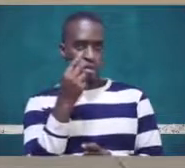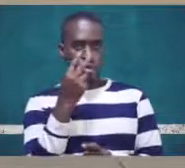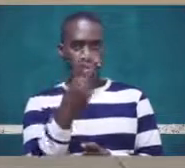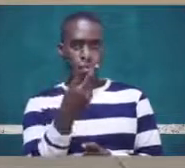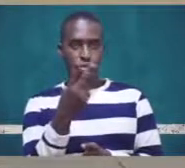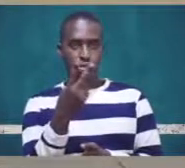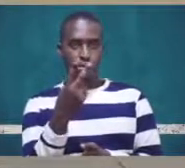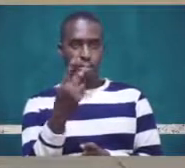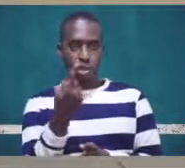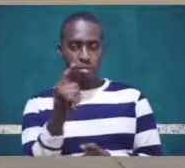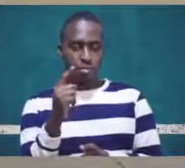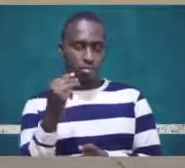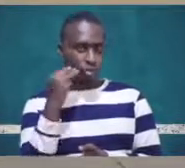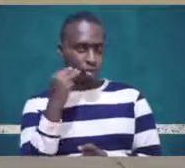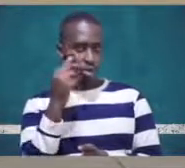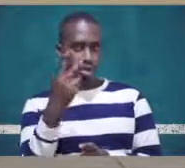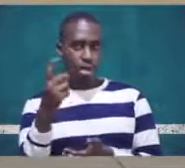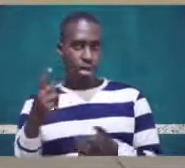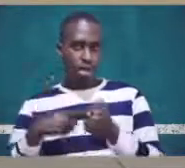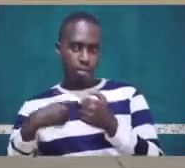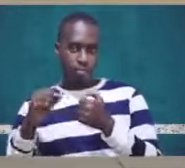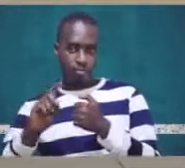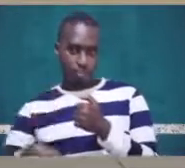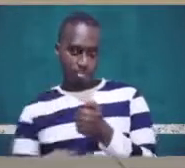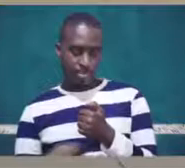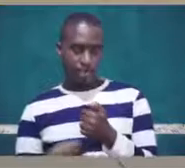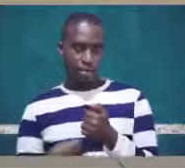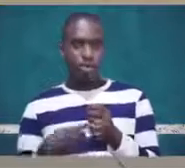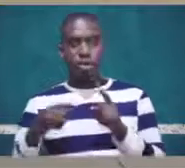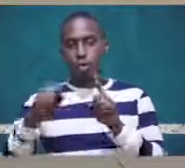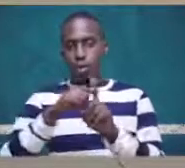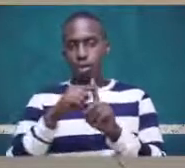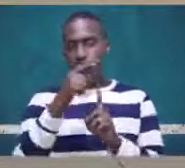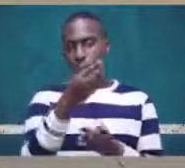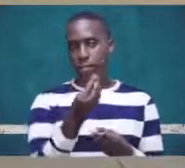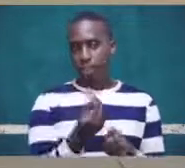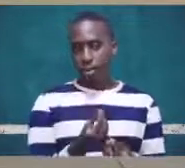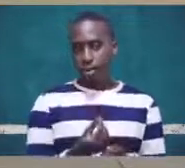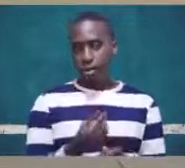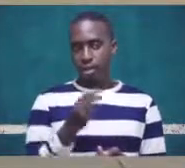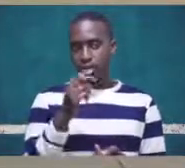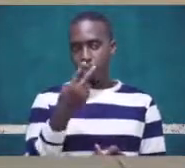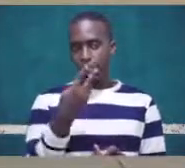1,260,000. 1,260,000. You add this money,